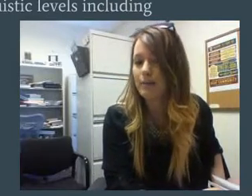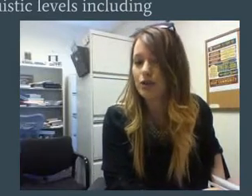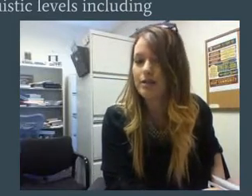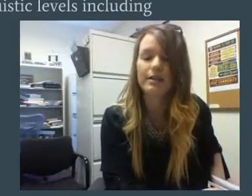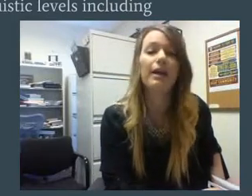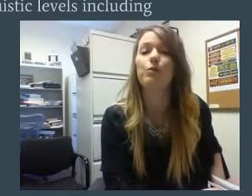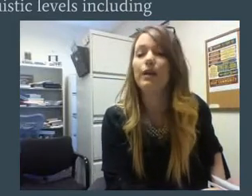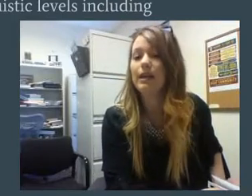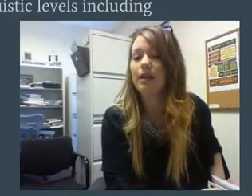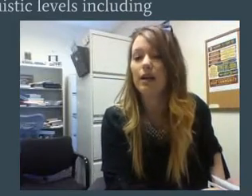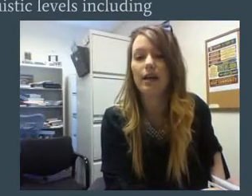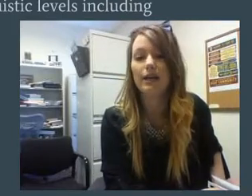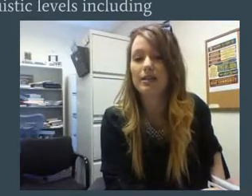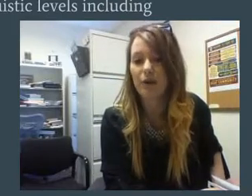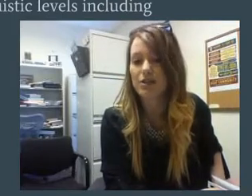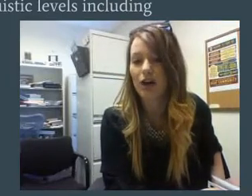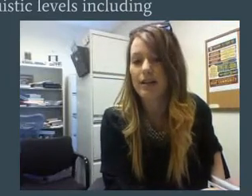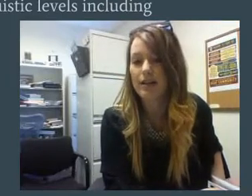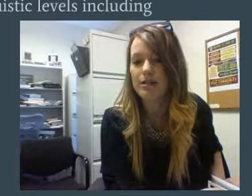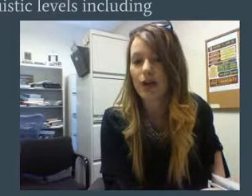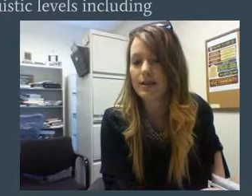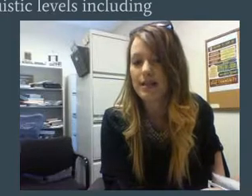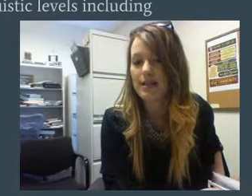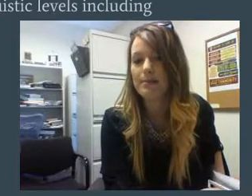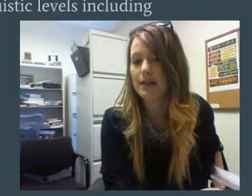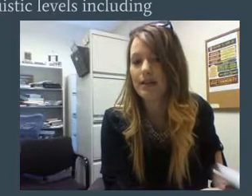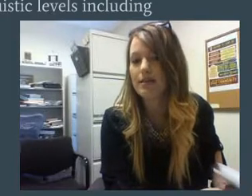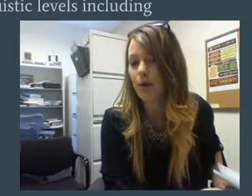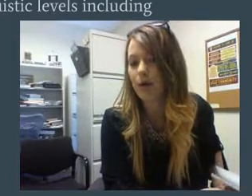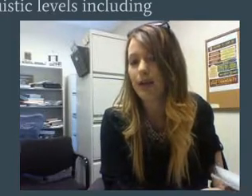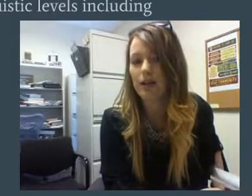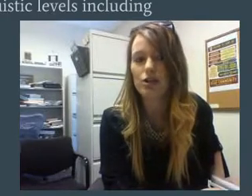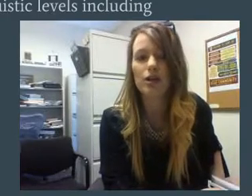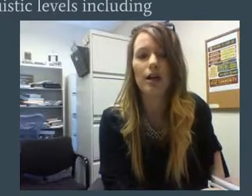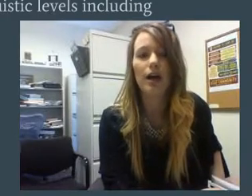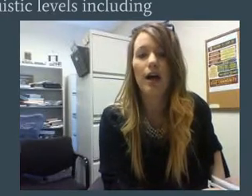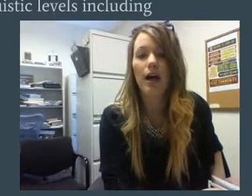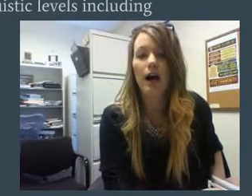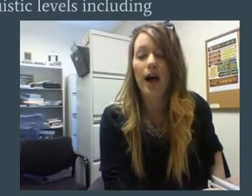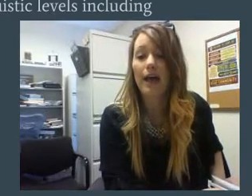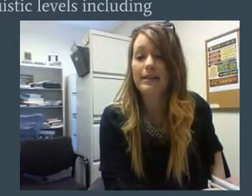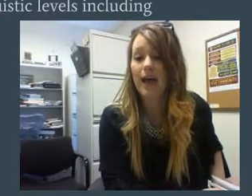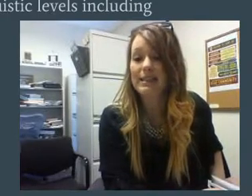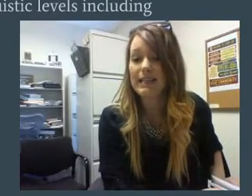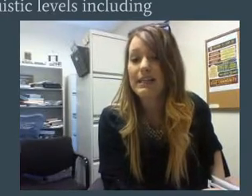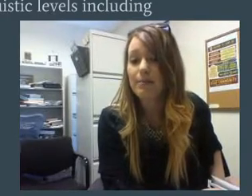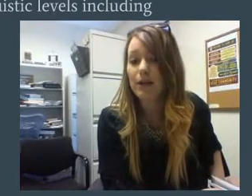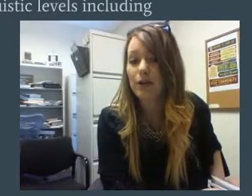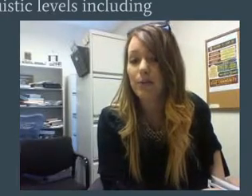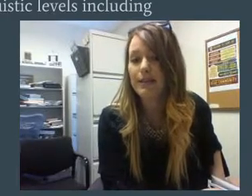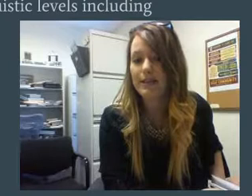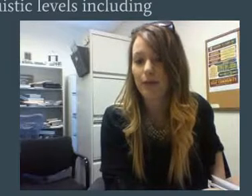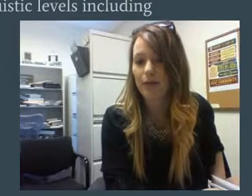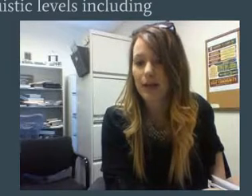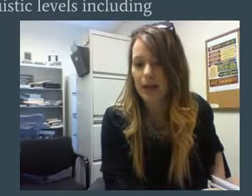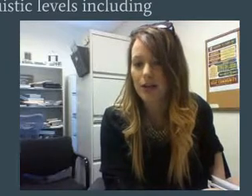concept just like we can express ideas, thoughts, concepts in spoken English. ASL has an independent